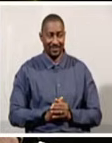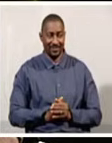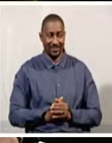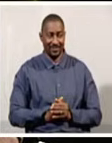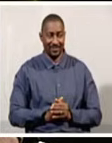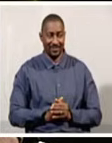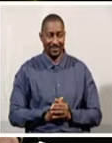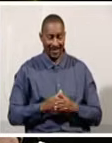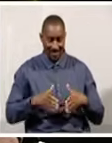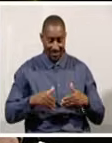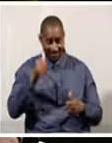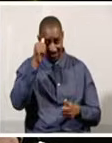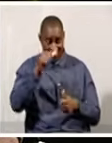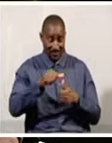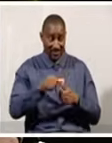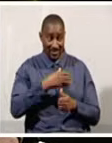How do we remember him?